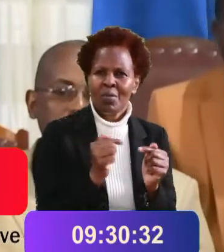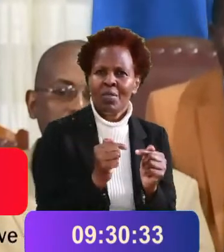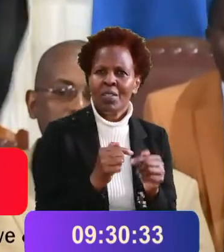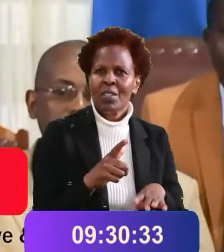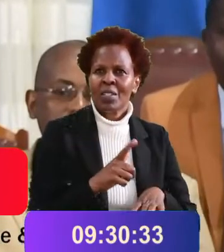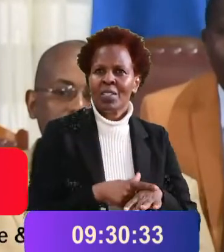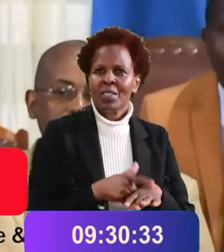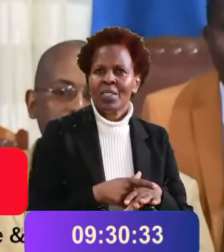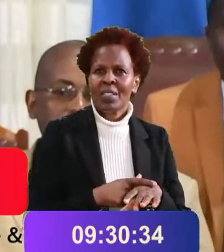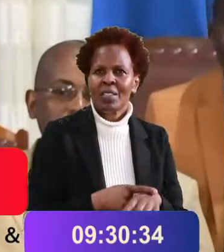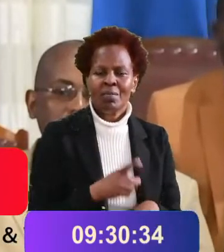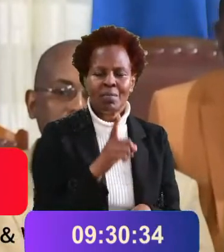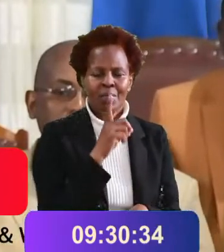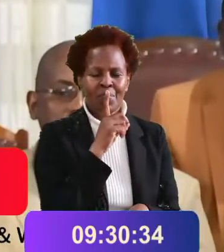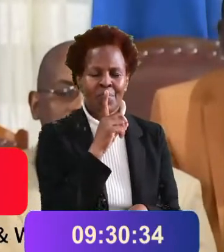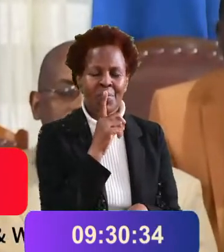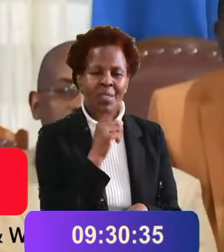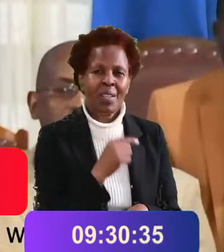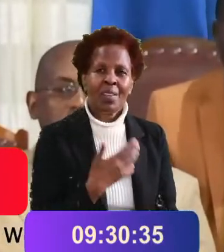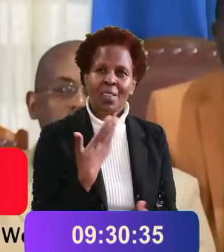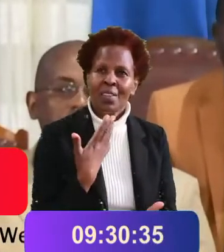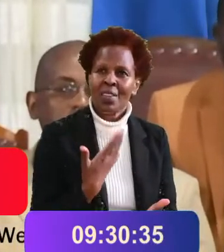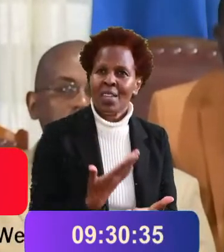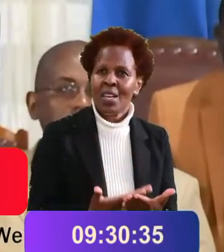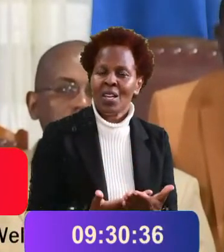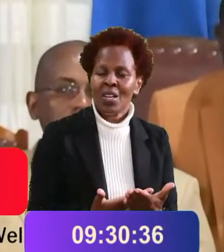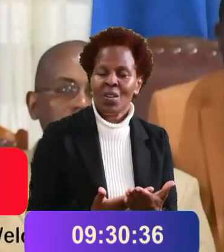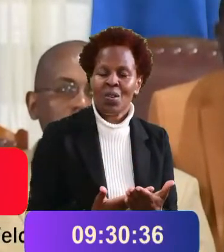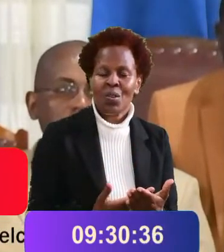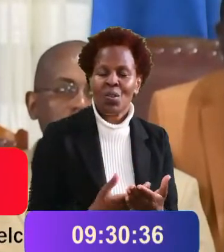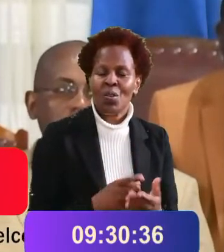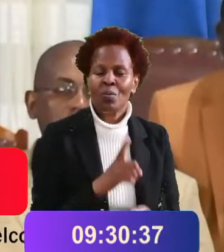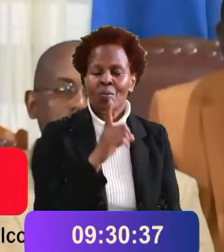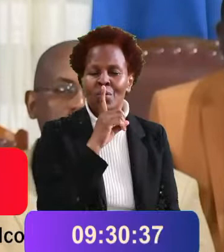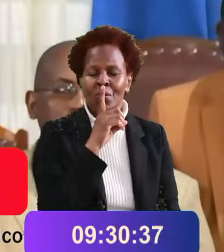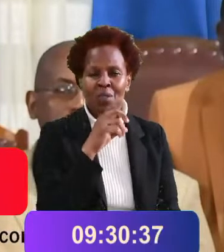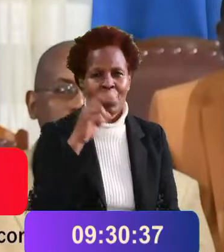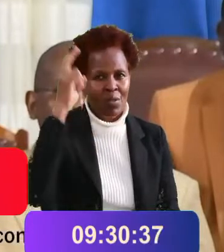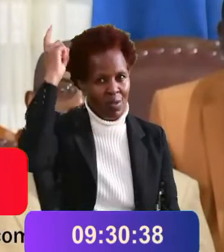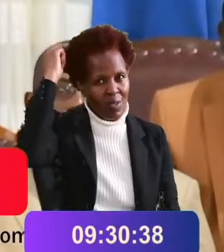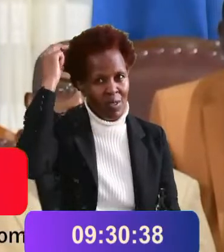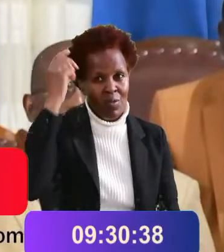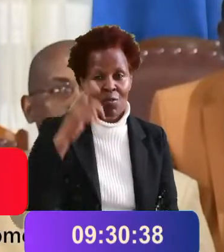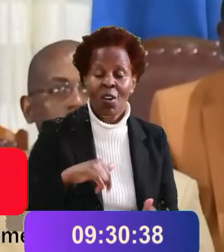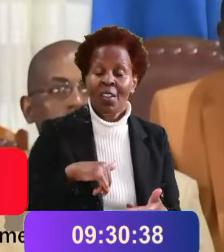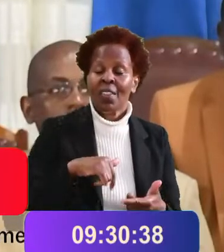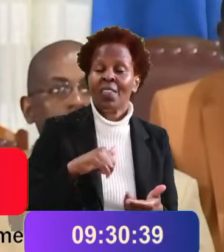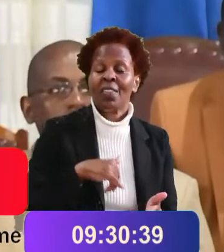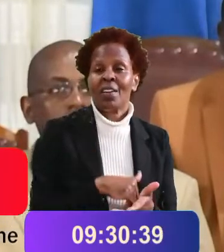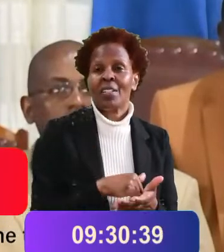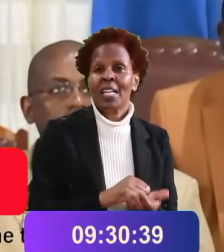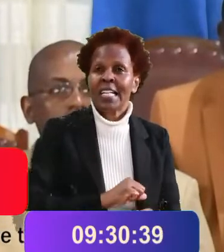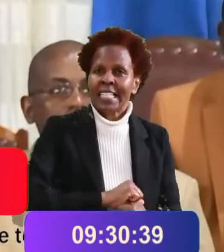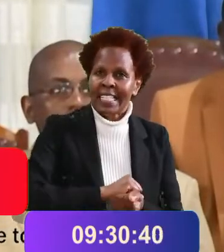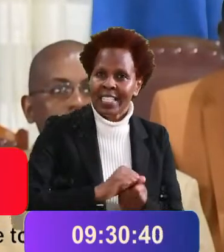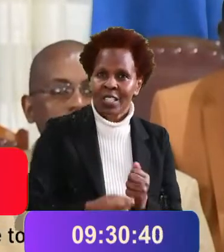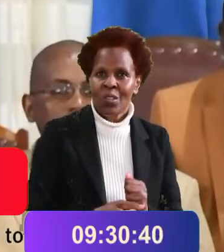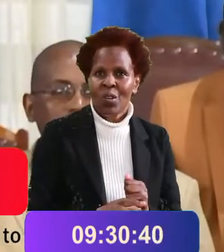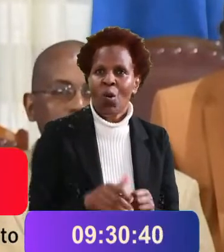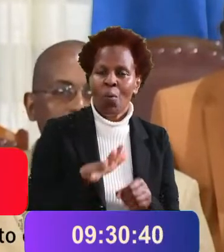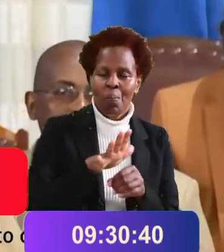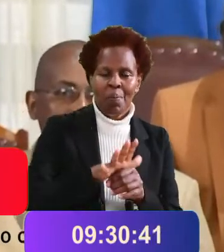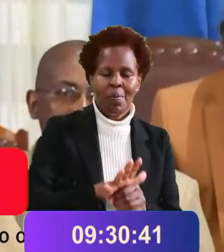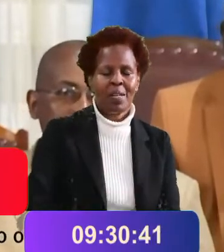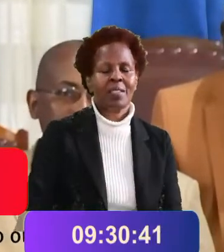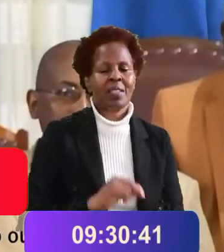It silences this thank you, silences the demons that would want to drag us into depression. It